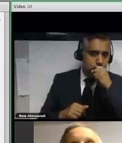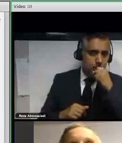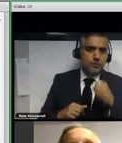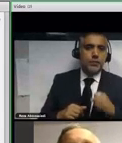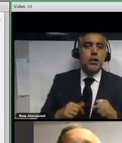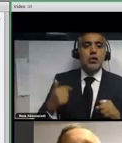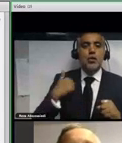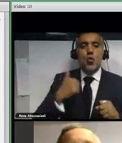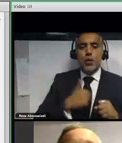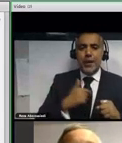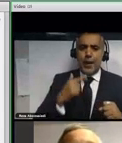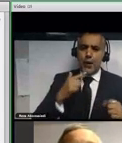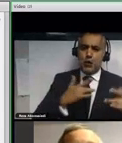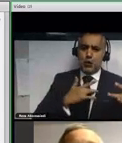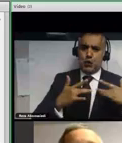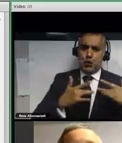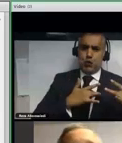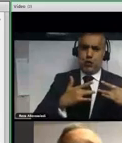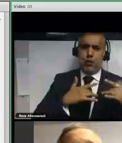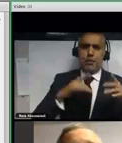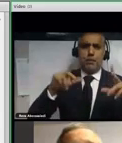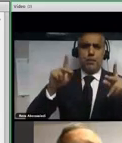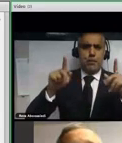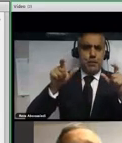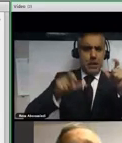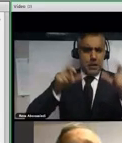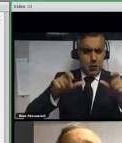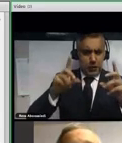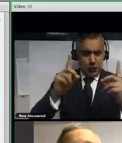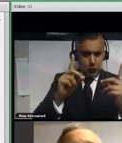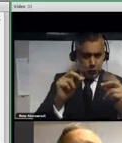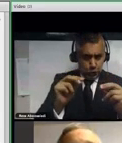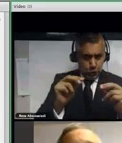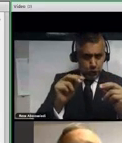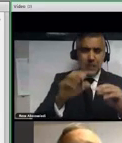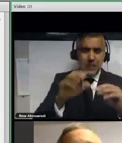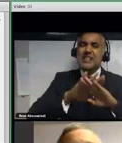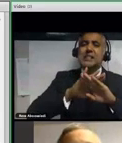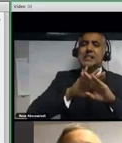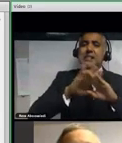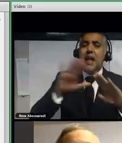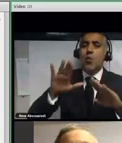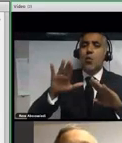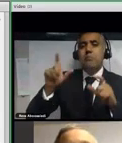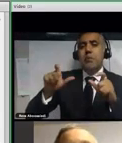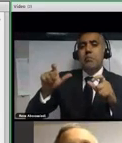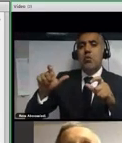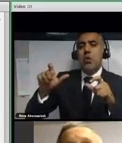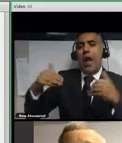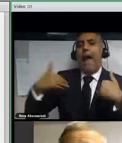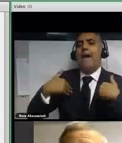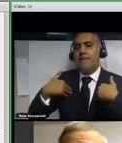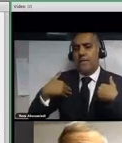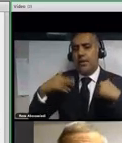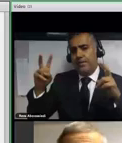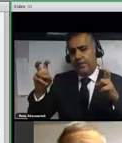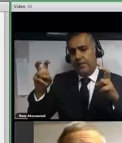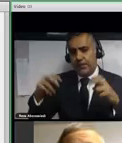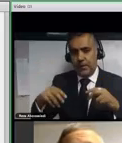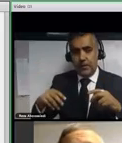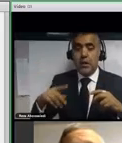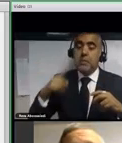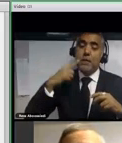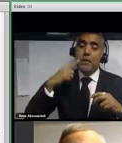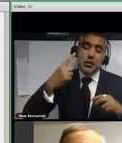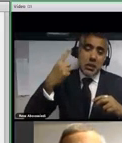So we're concerned with what people can do, not what people have. Of course, for some public health